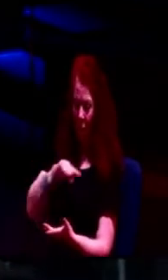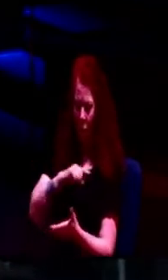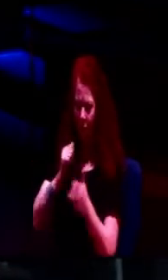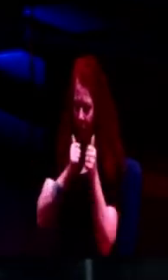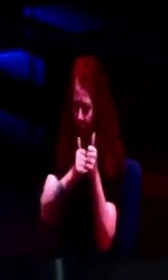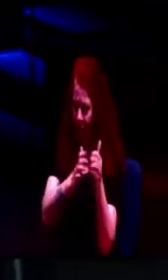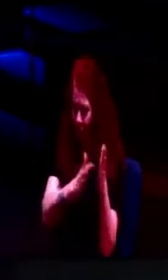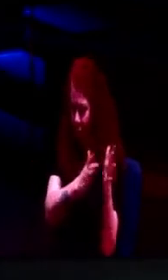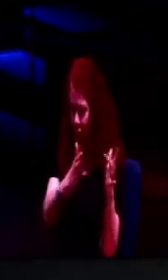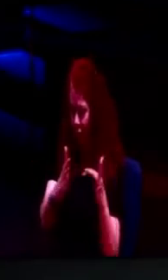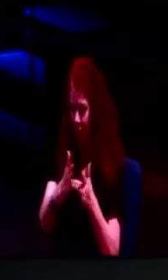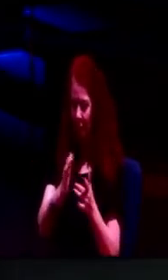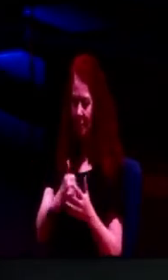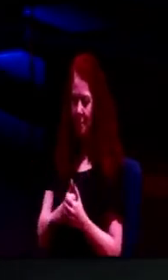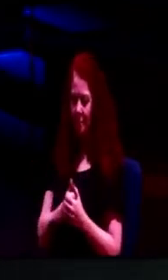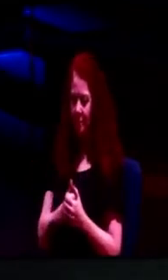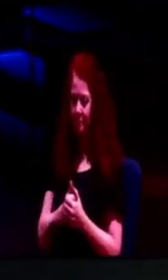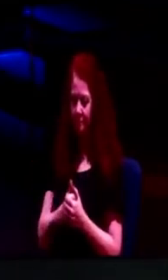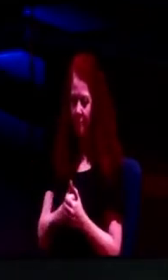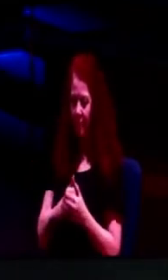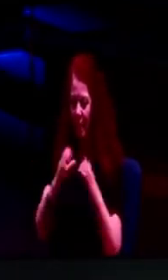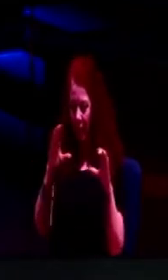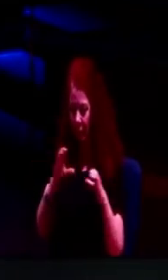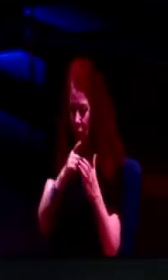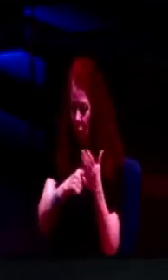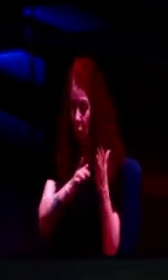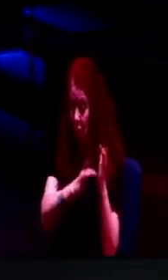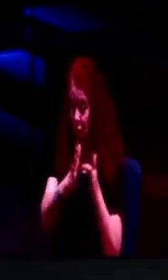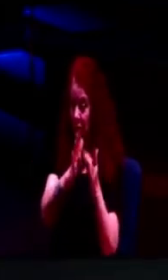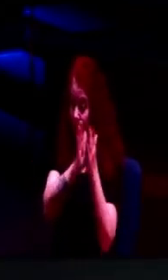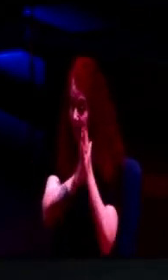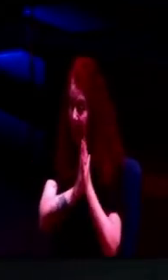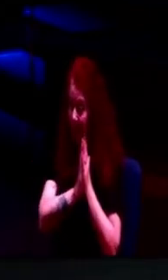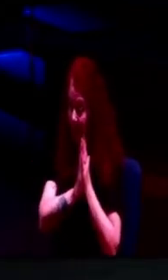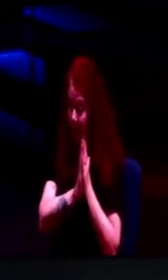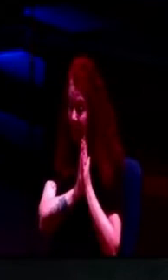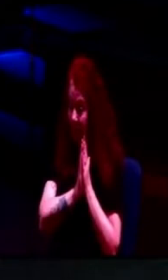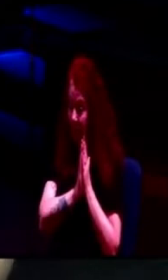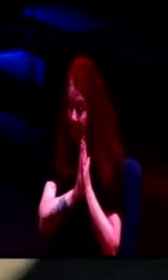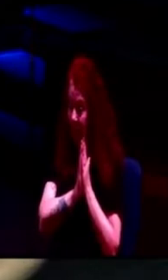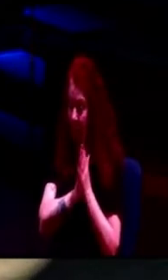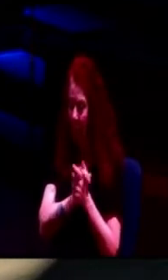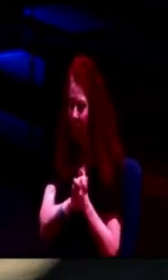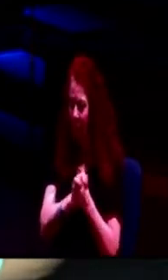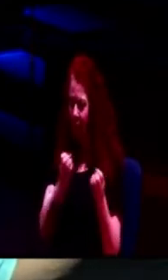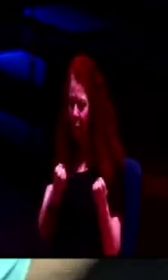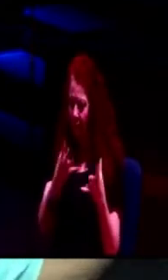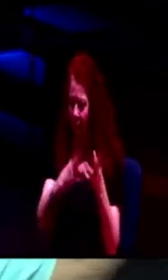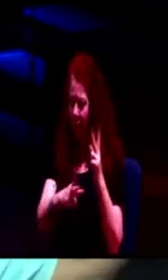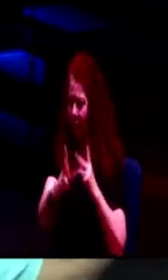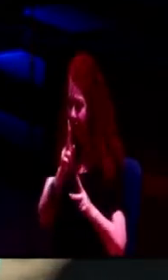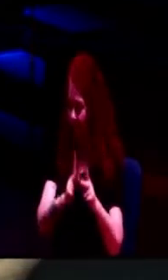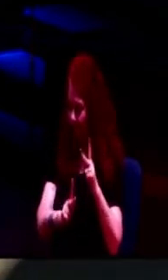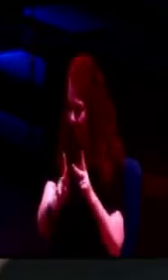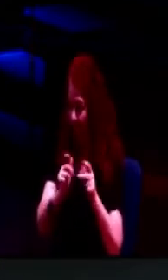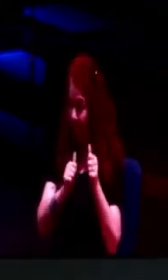We're gonna follow Jesus, and we're going to do what he asks us to do. And for many of them,